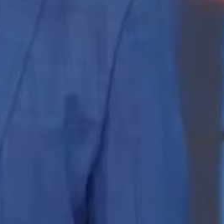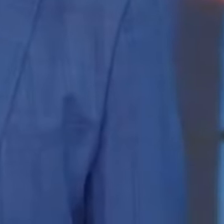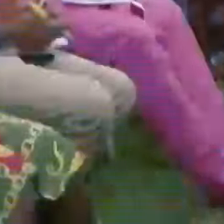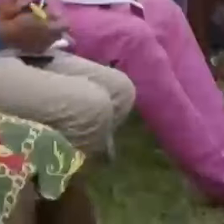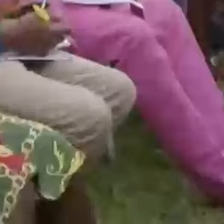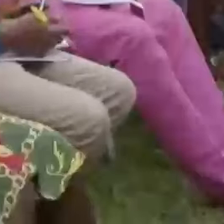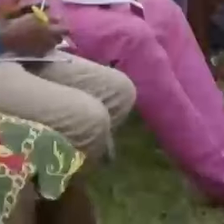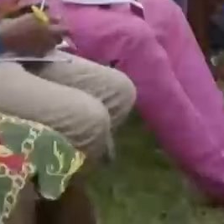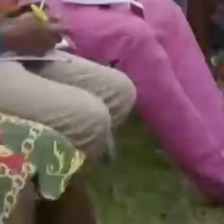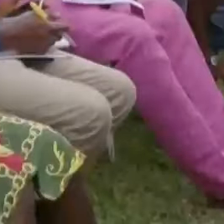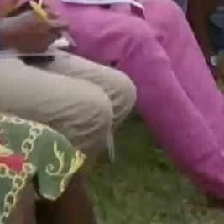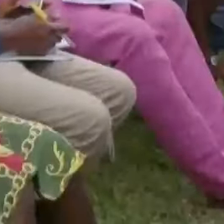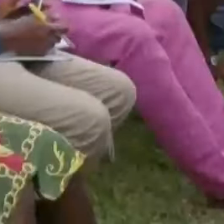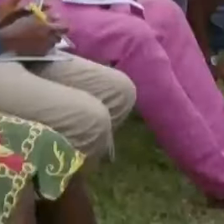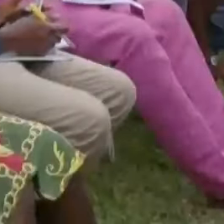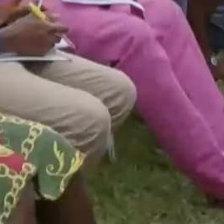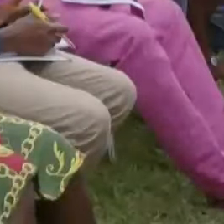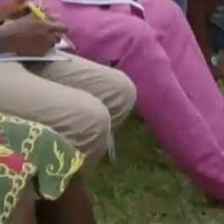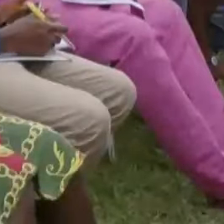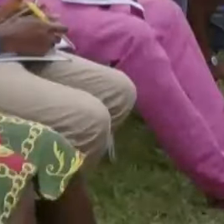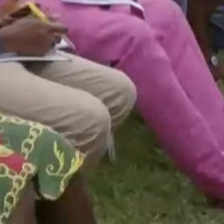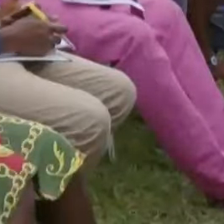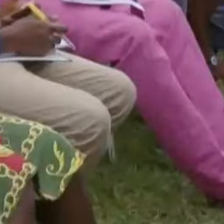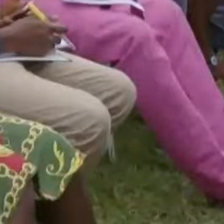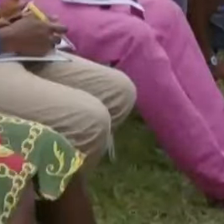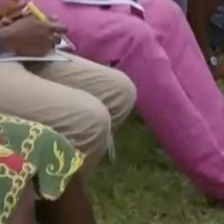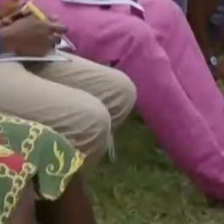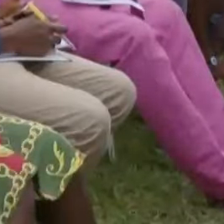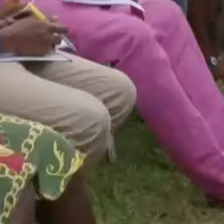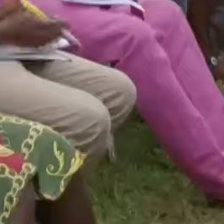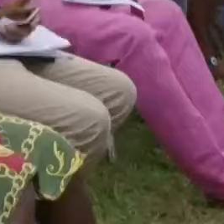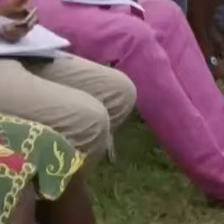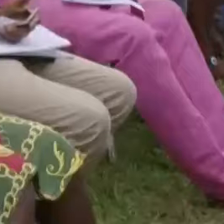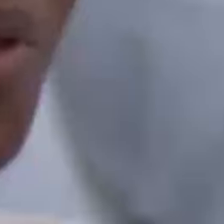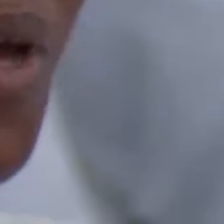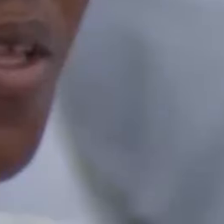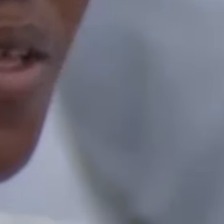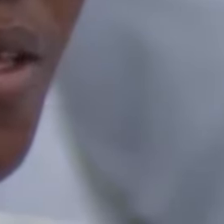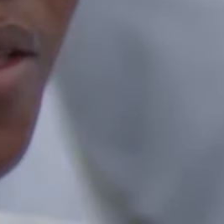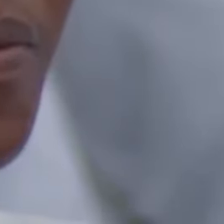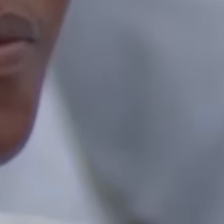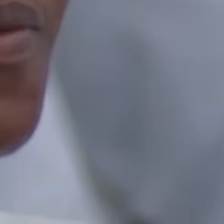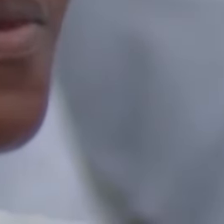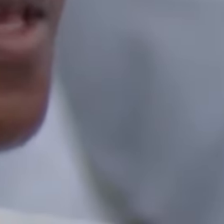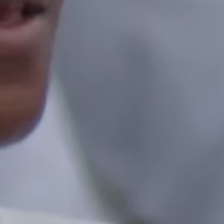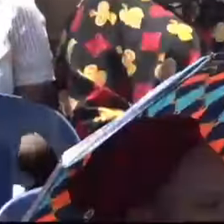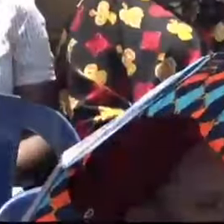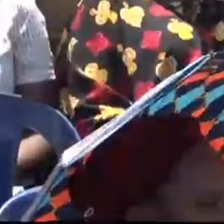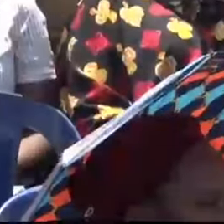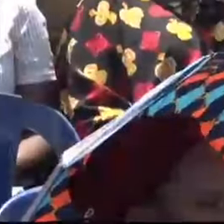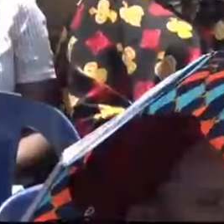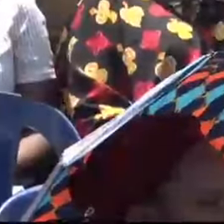Jesus' name. He called me by name. Say, he called me by name. He called me by name.